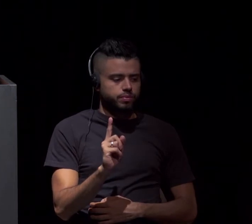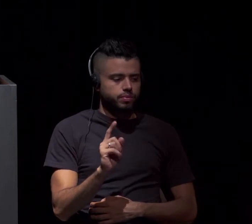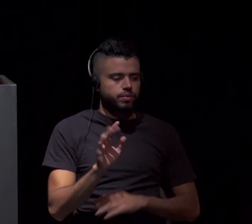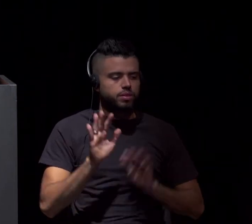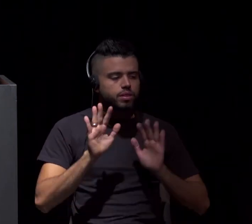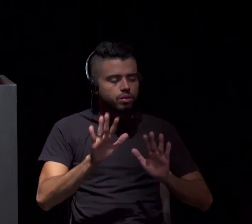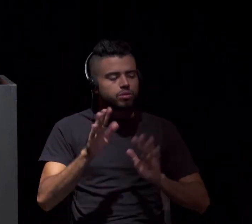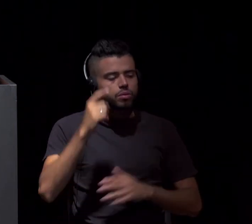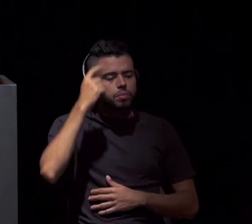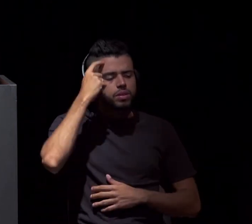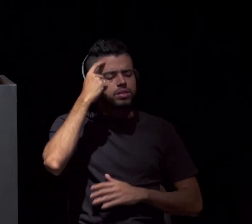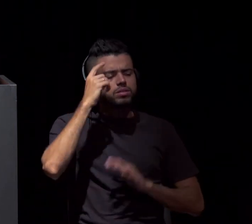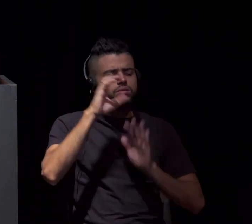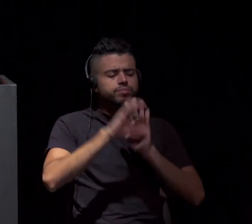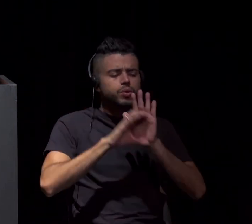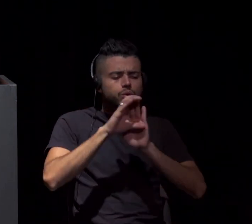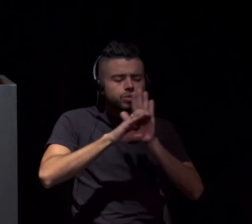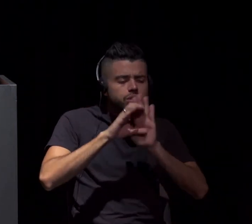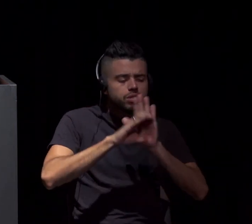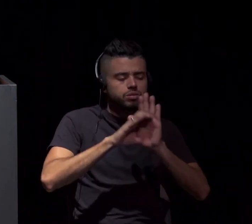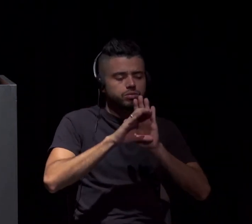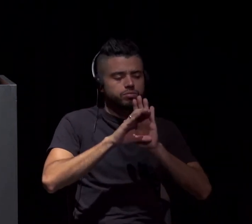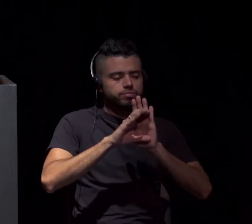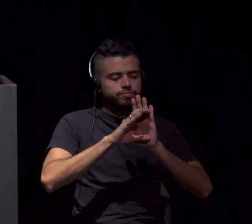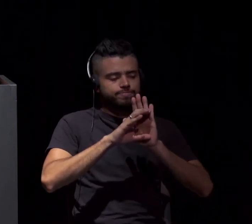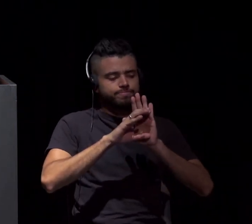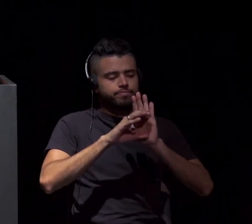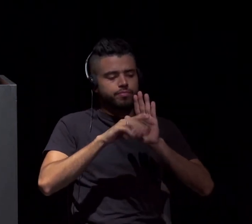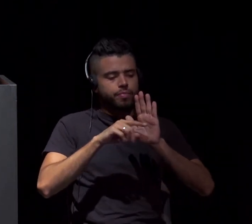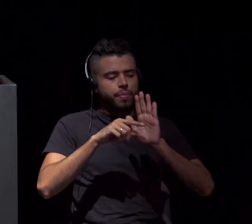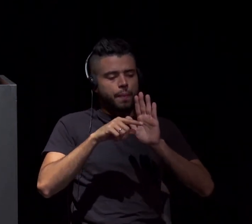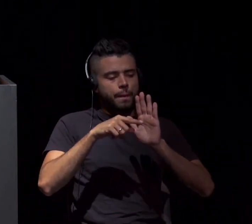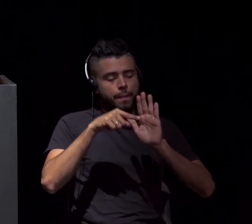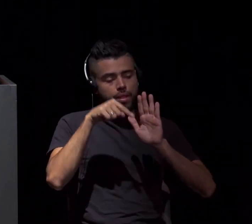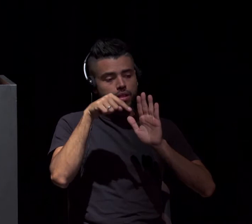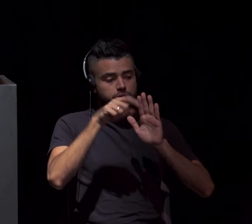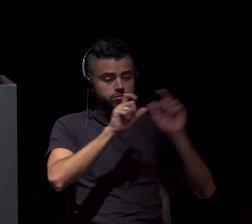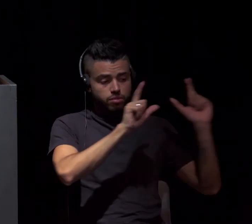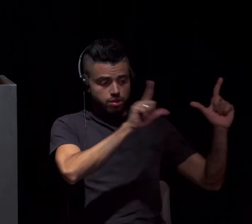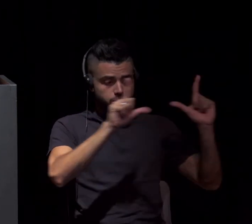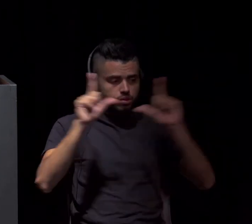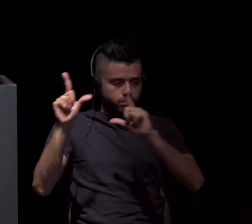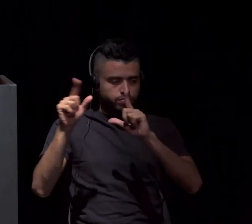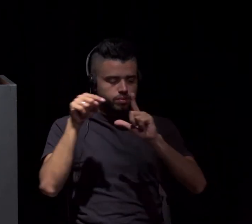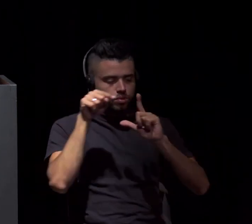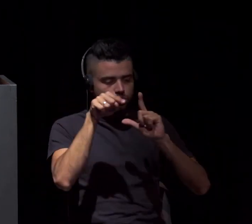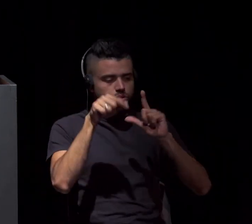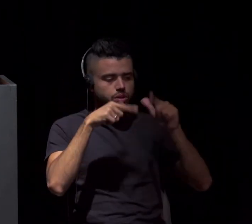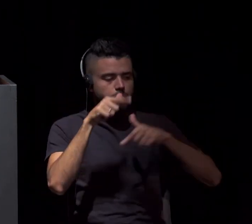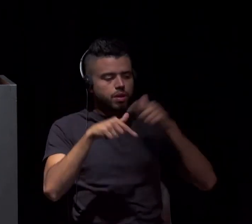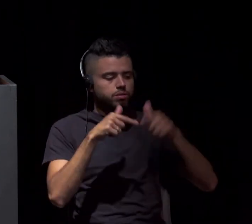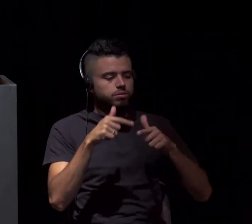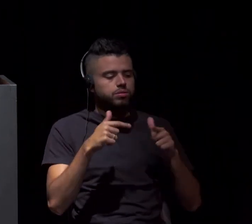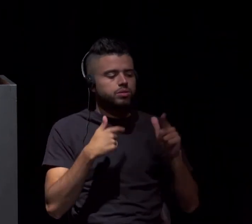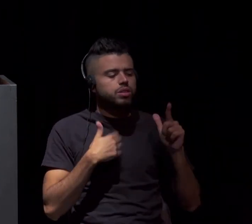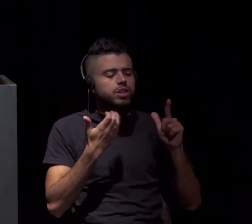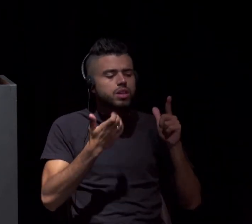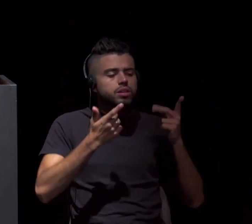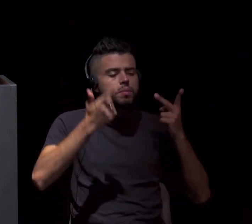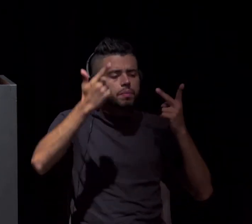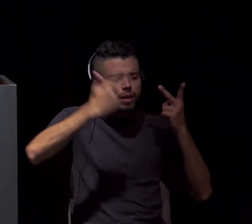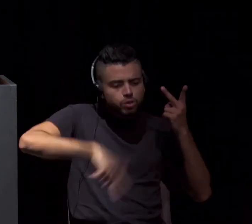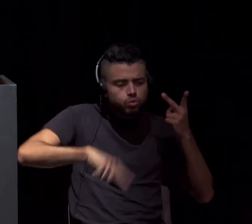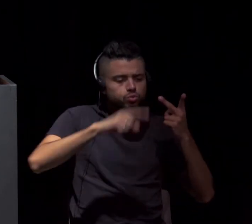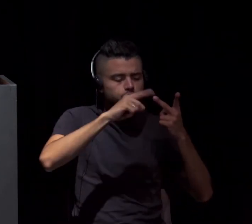also avail these images of my previous works to you. There's only one more work that brings us closer